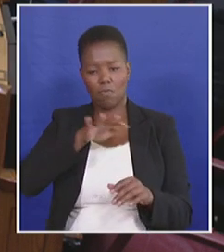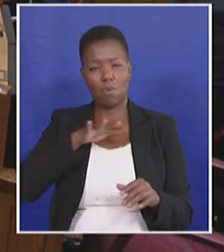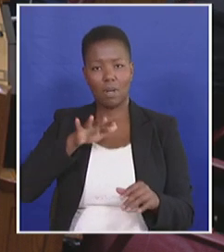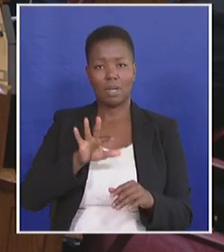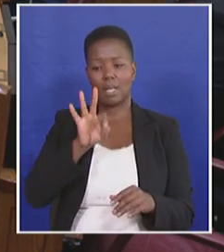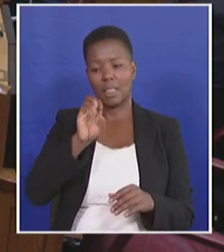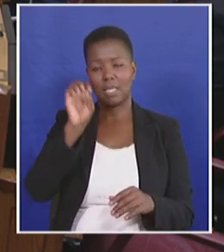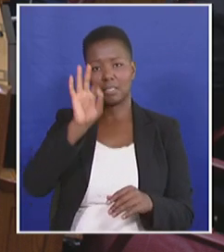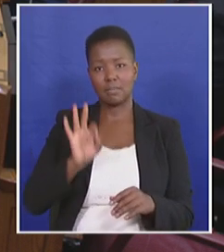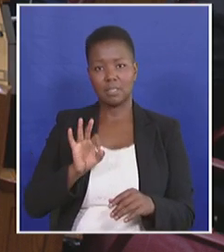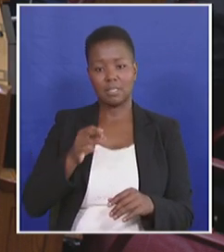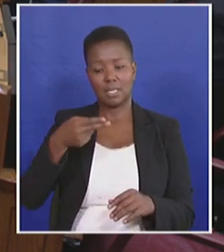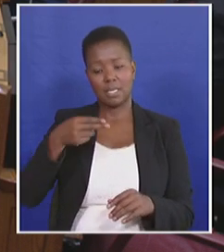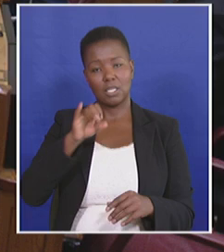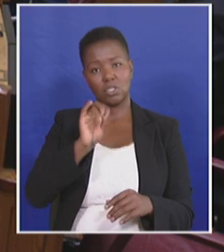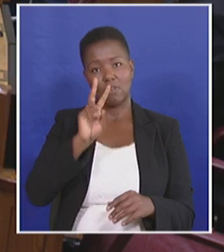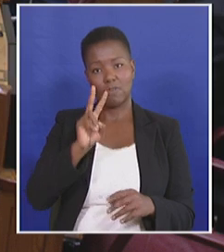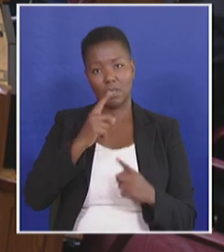them are HIV positive.